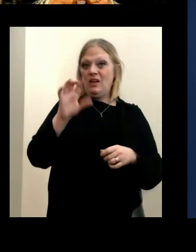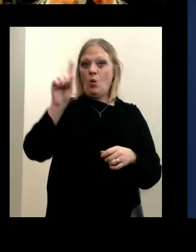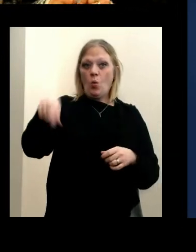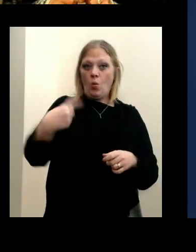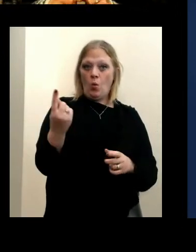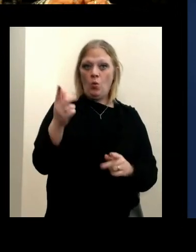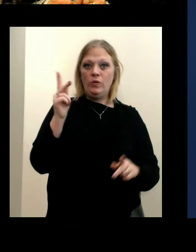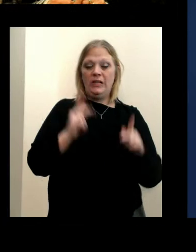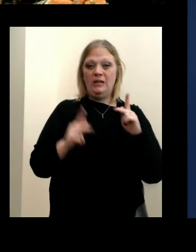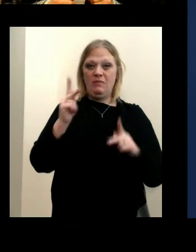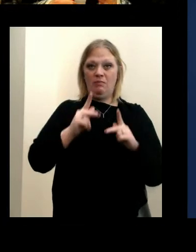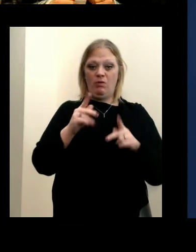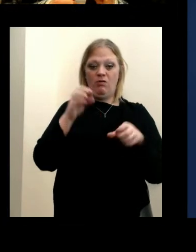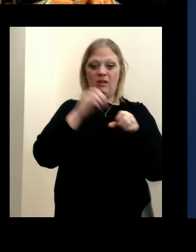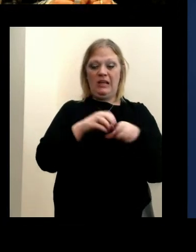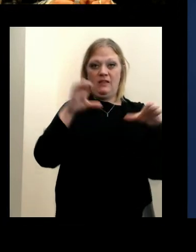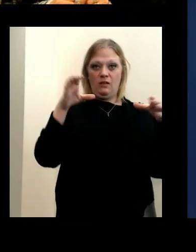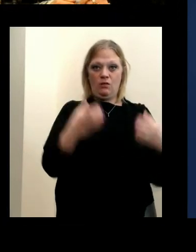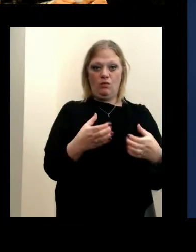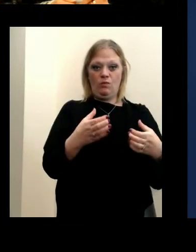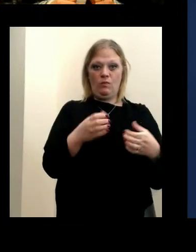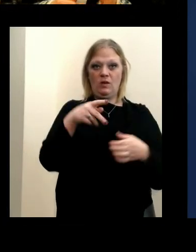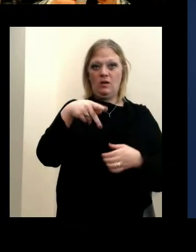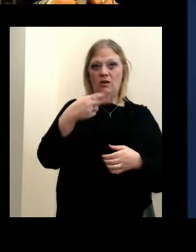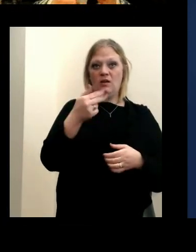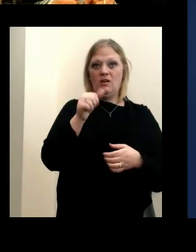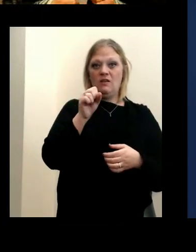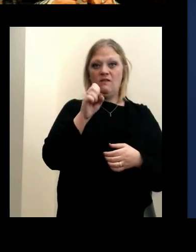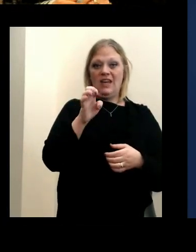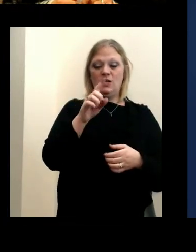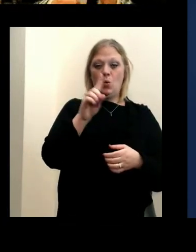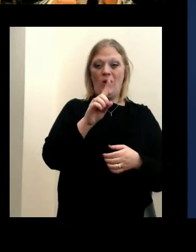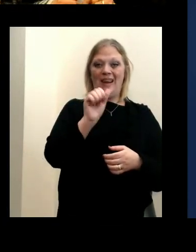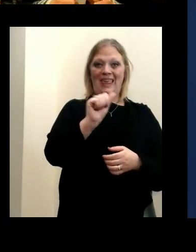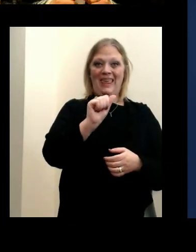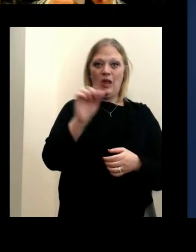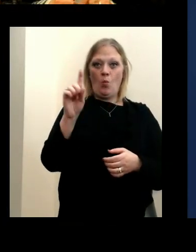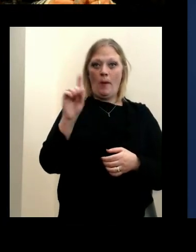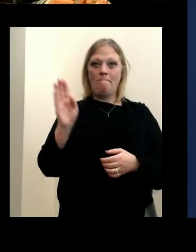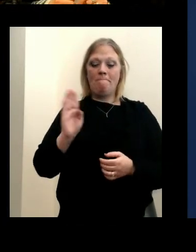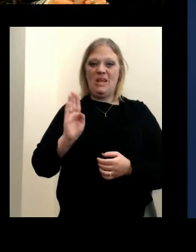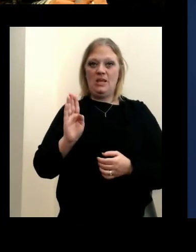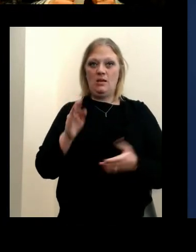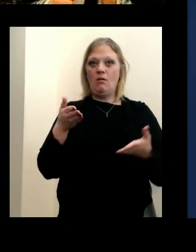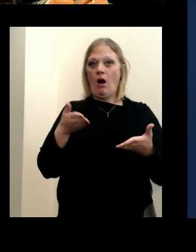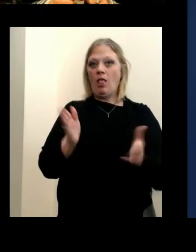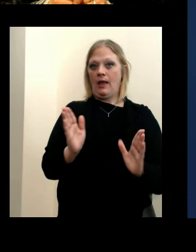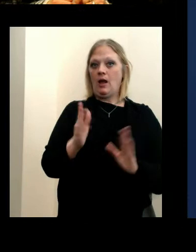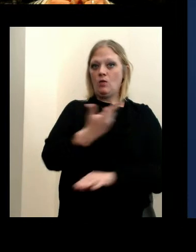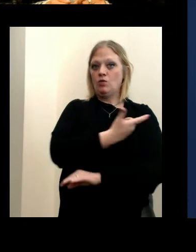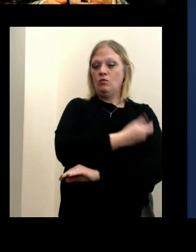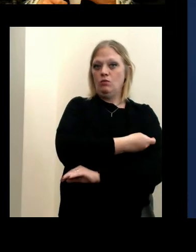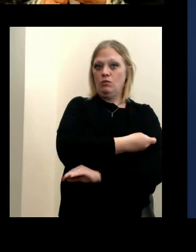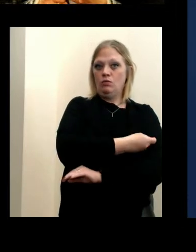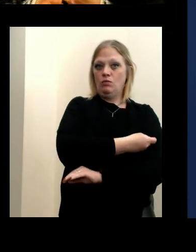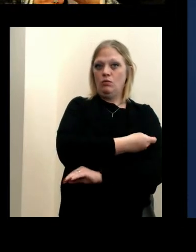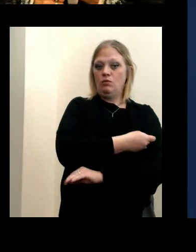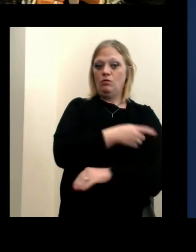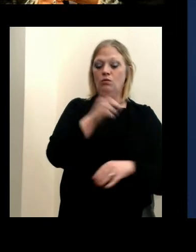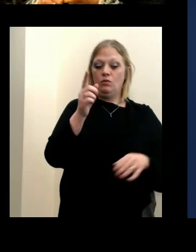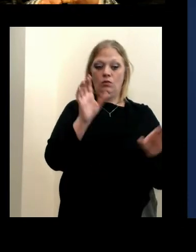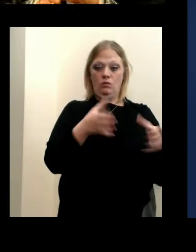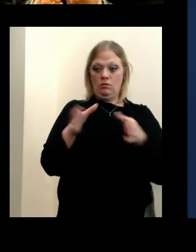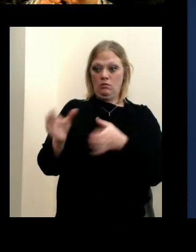who fall in the categories of Phase 1A and Phase 1B are allowed to get vaccinated, because those individuals are